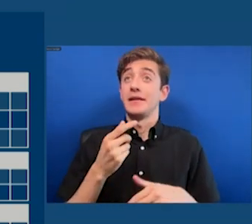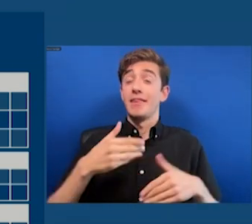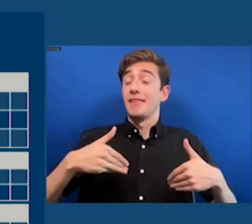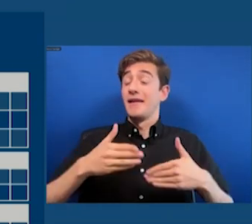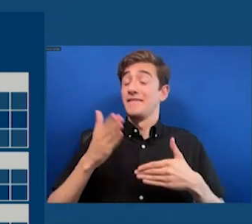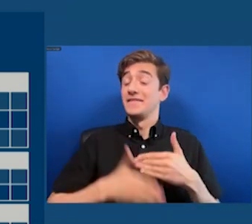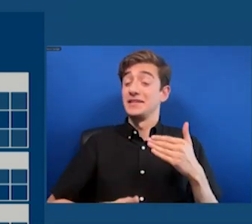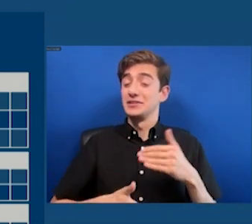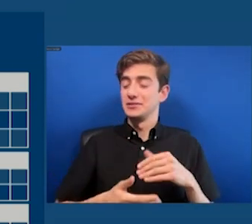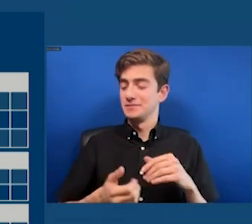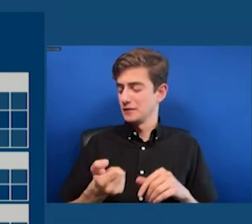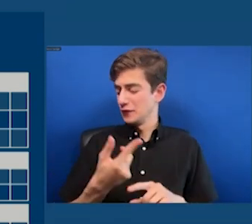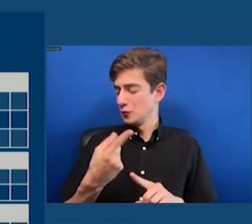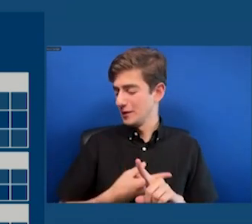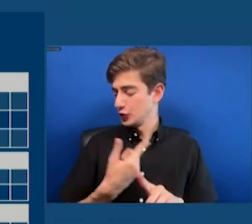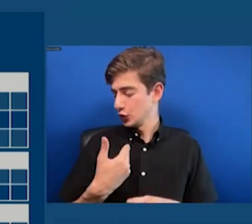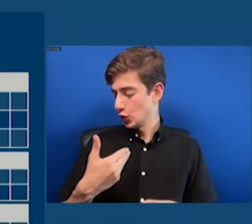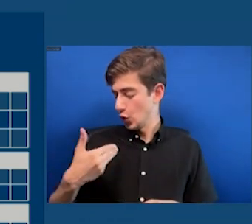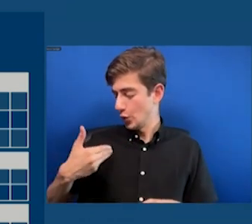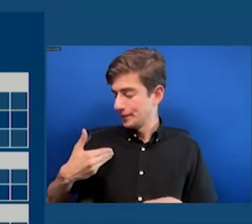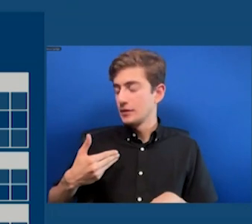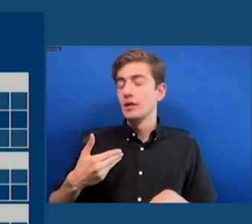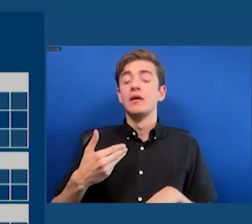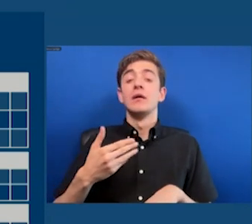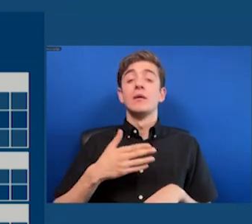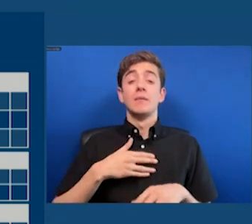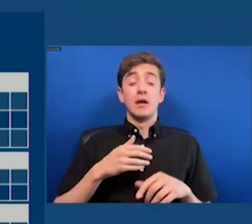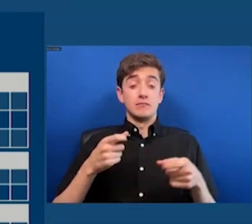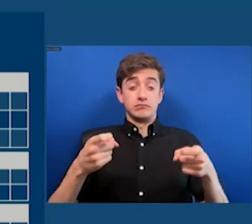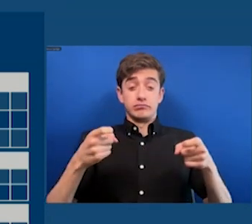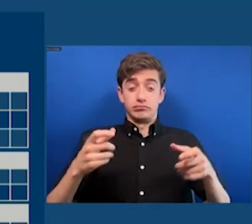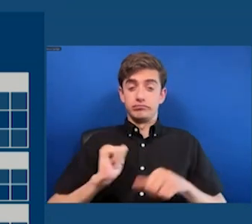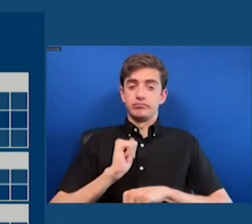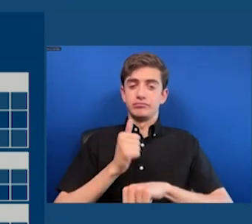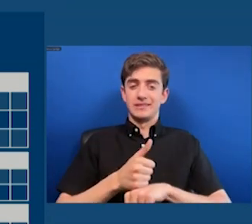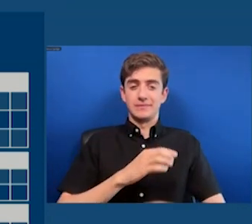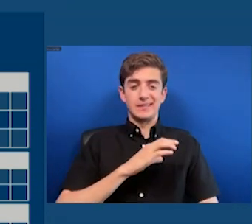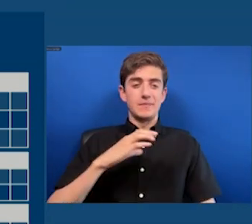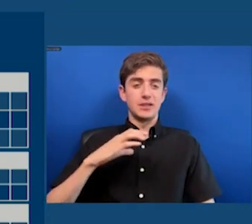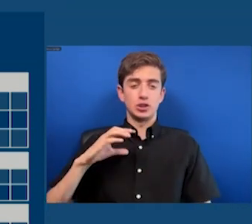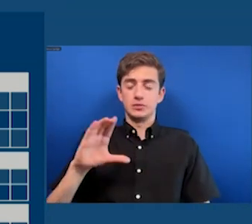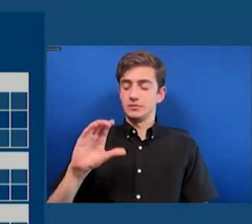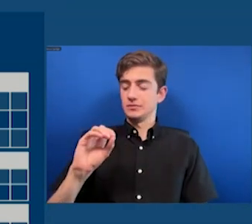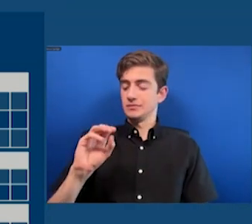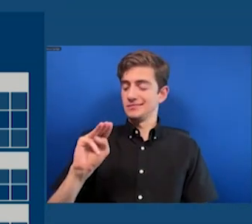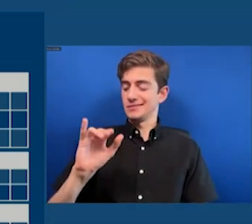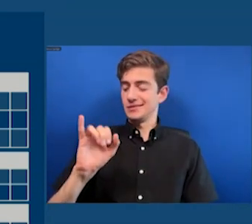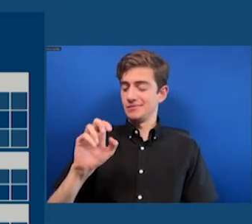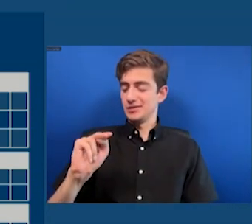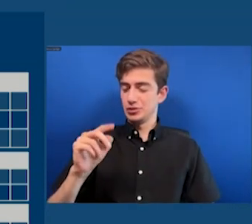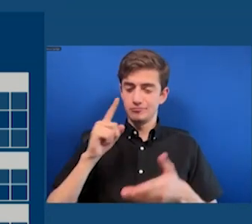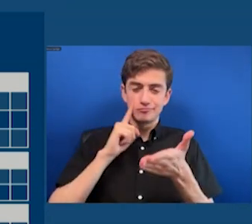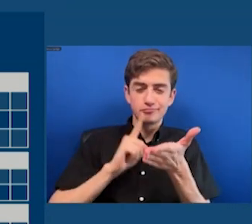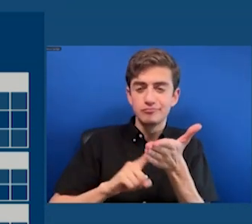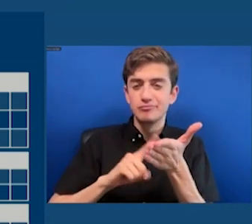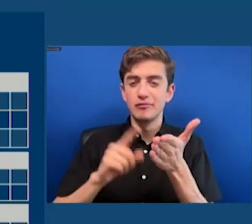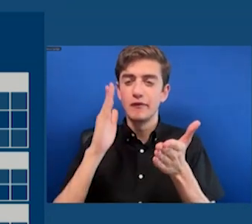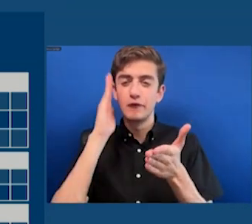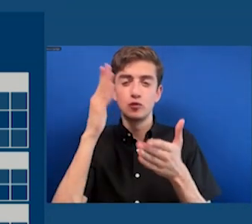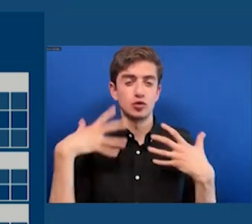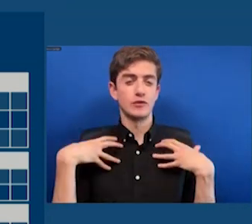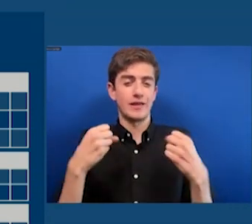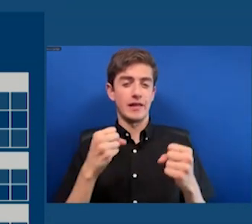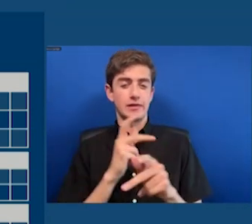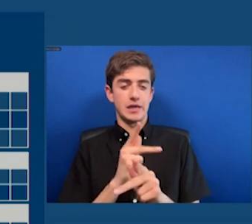months back, my administration established the Commission on the Future of Healthcare. They've been tasked with uncovering